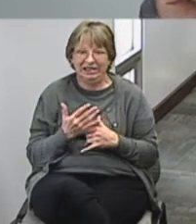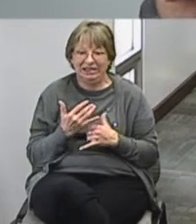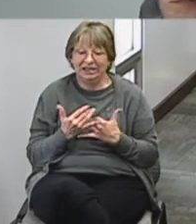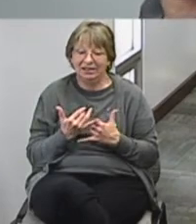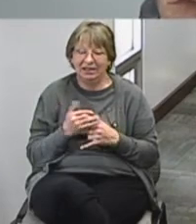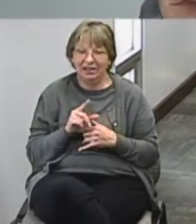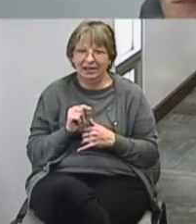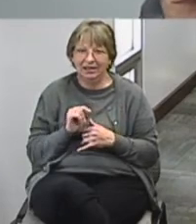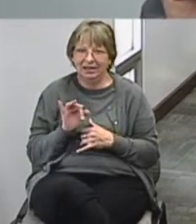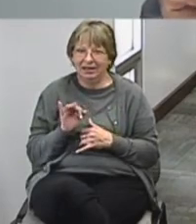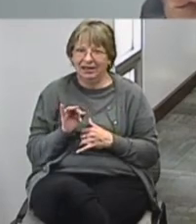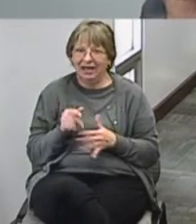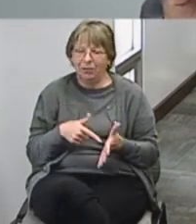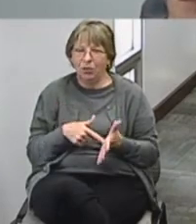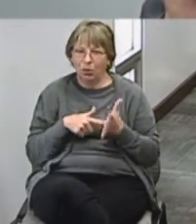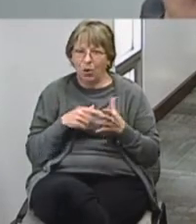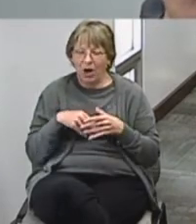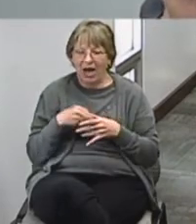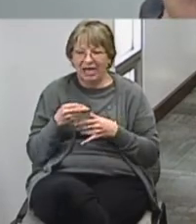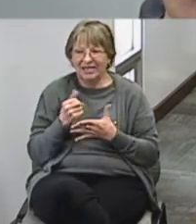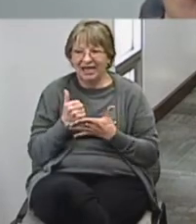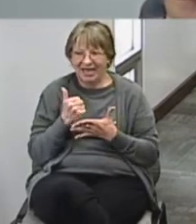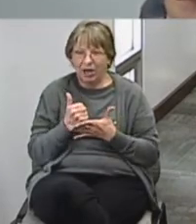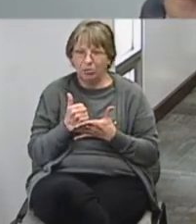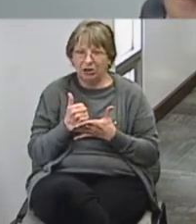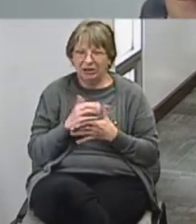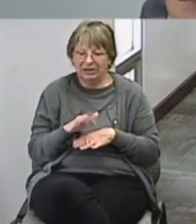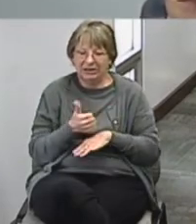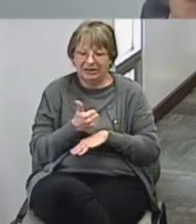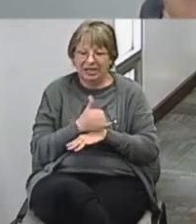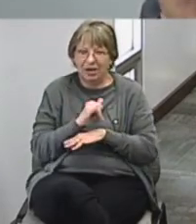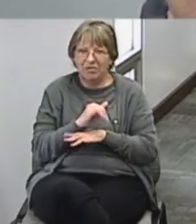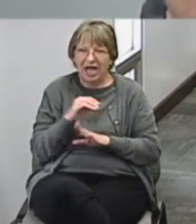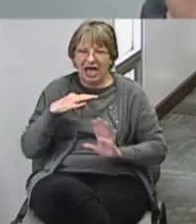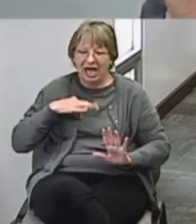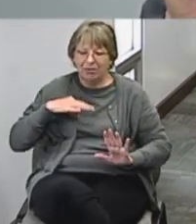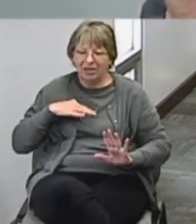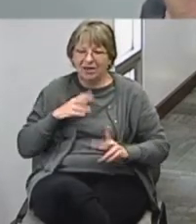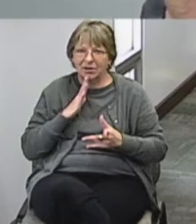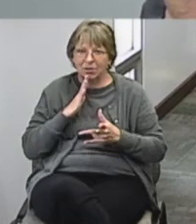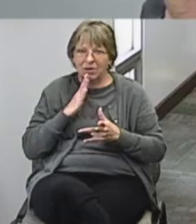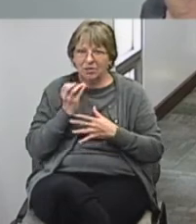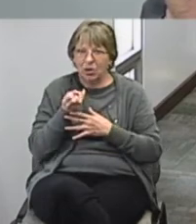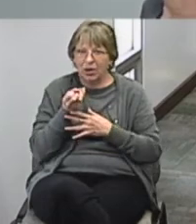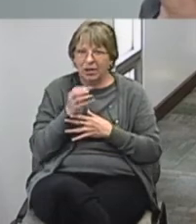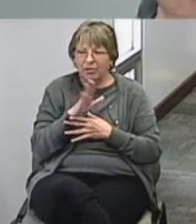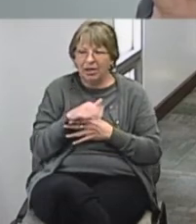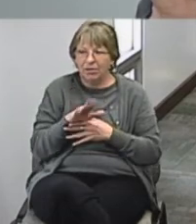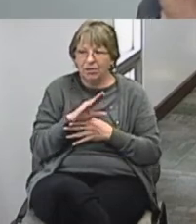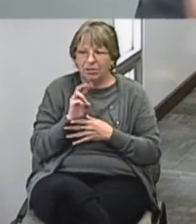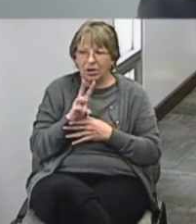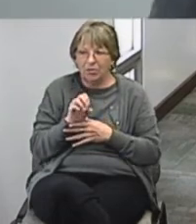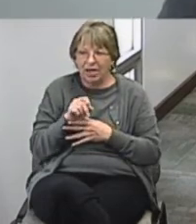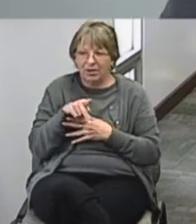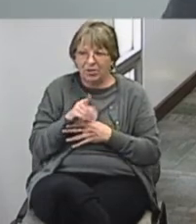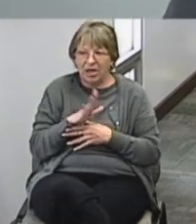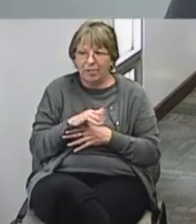will require outside help to prepare that application, and we've talked a little bit to WSP about